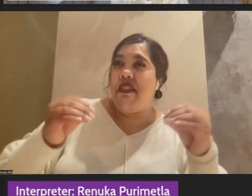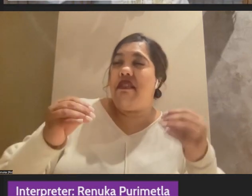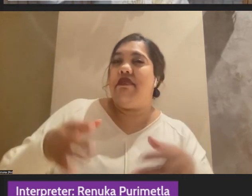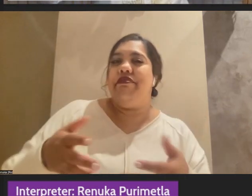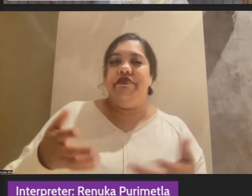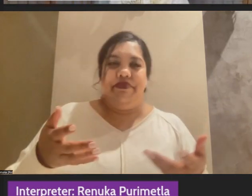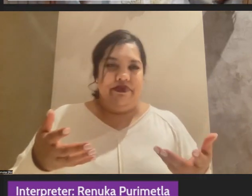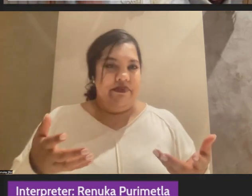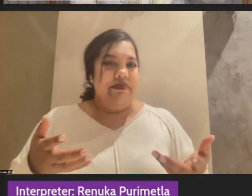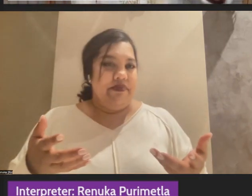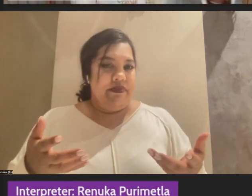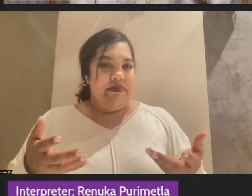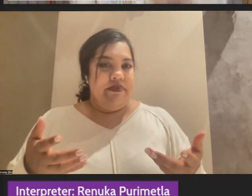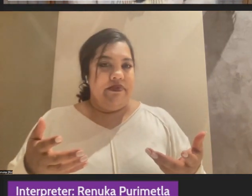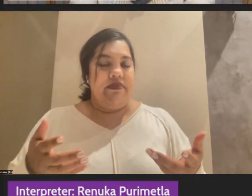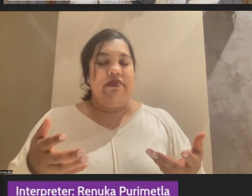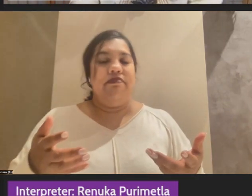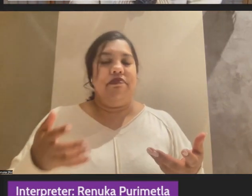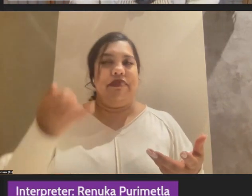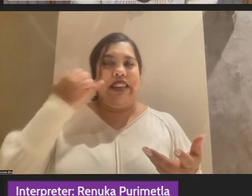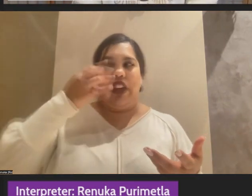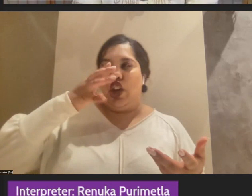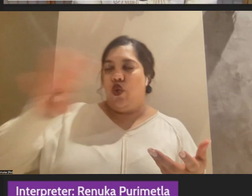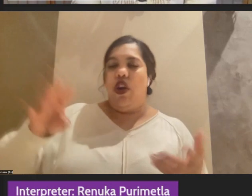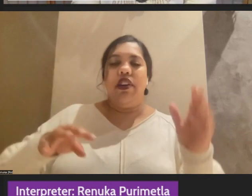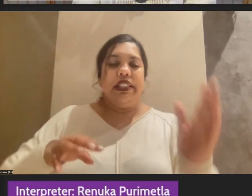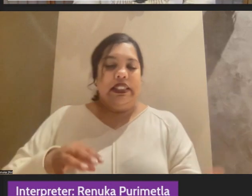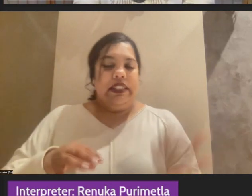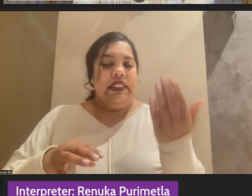take those off and I got a C on this test.